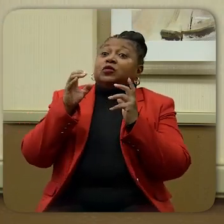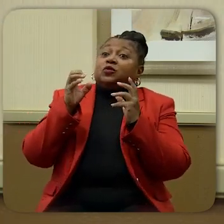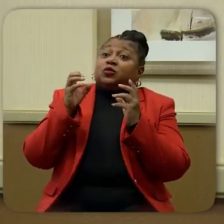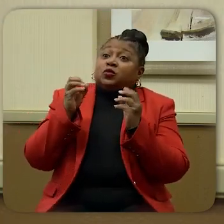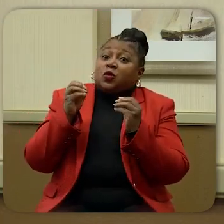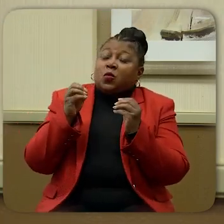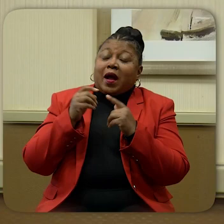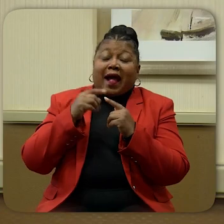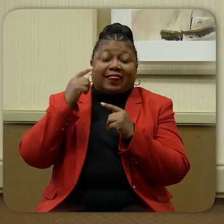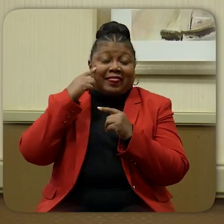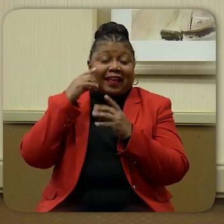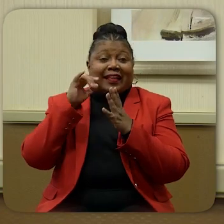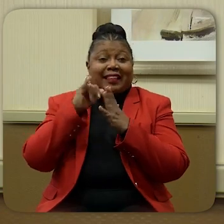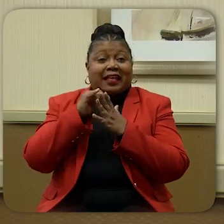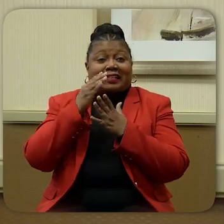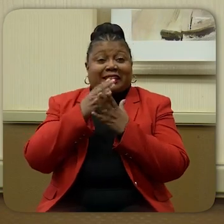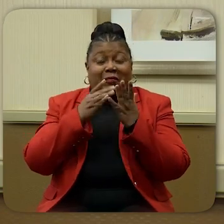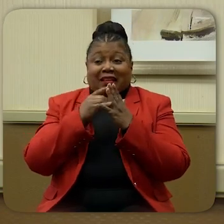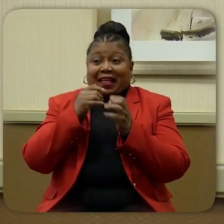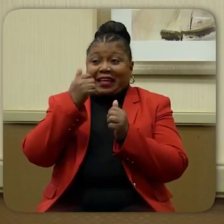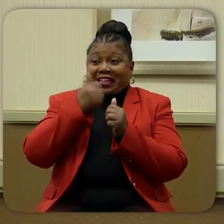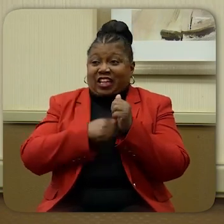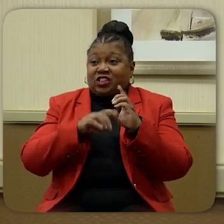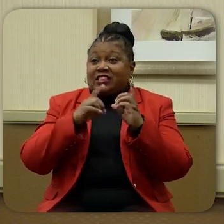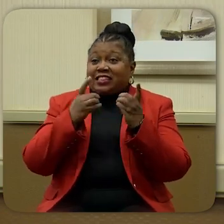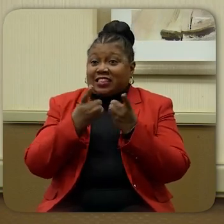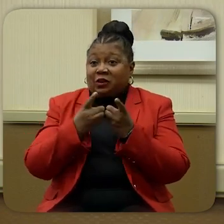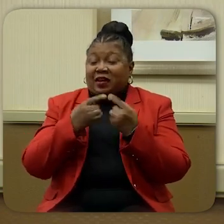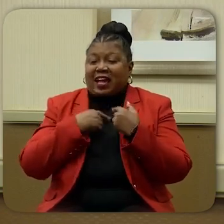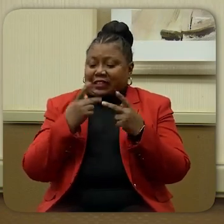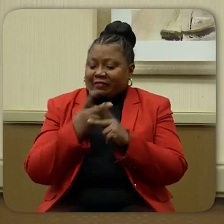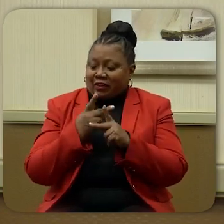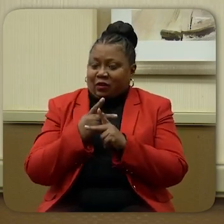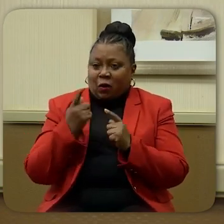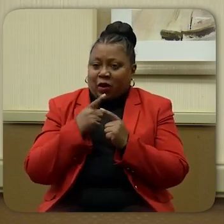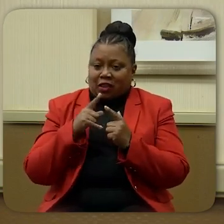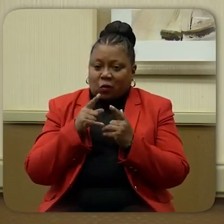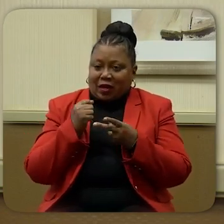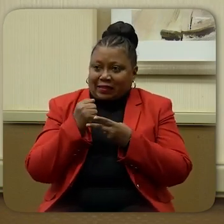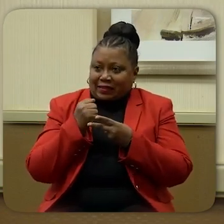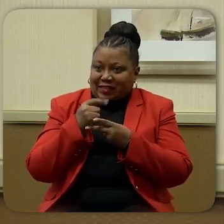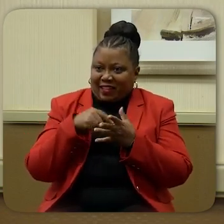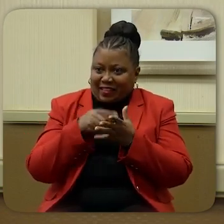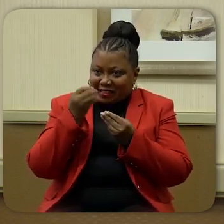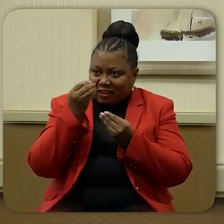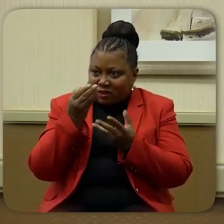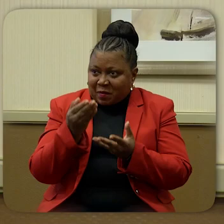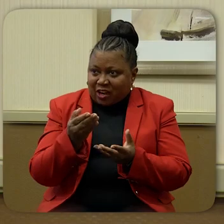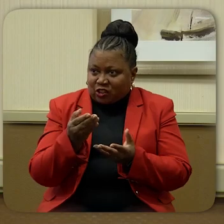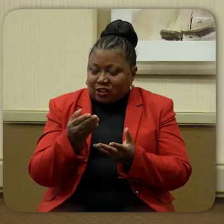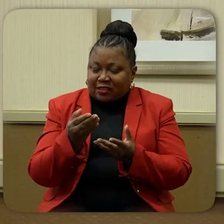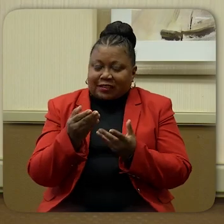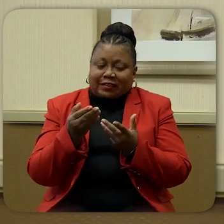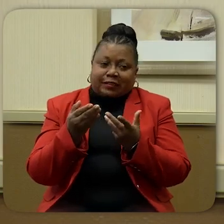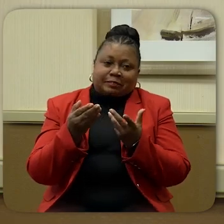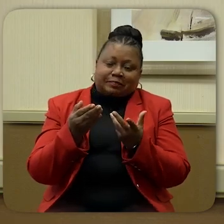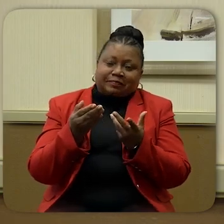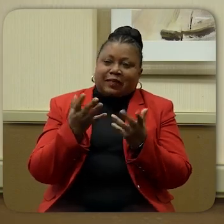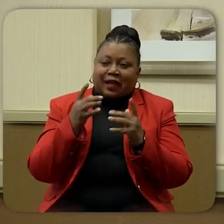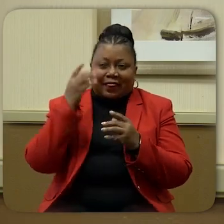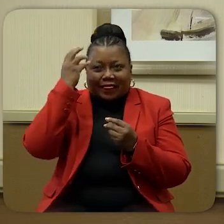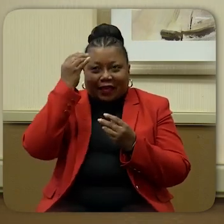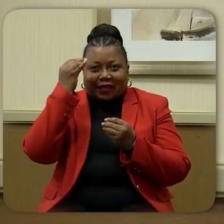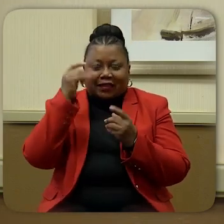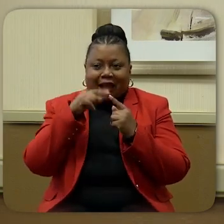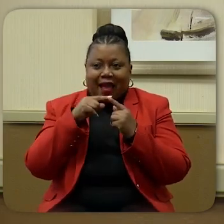So I think that's something that each district has to figure out where they want to store this information. Kind of